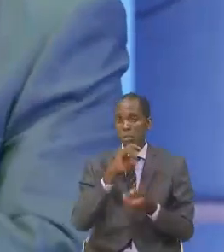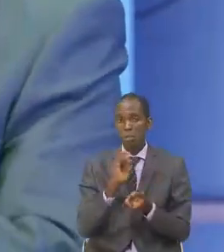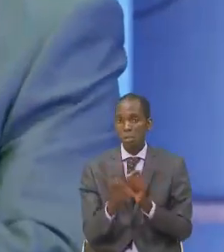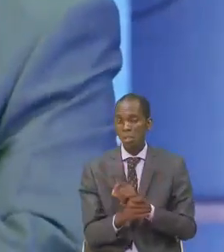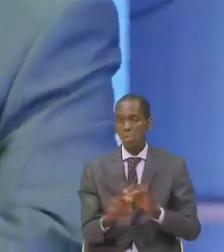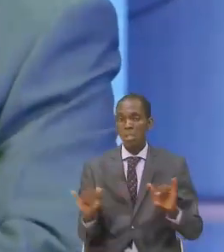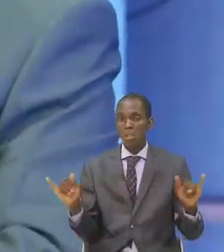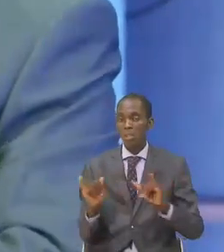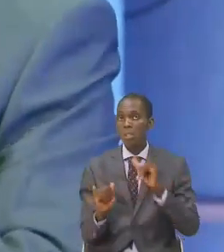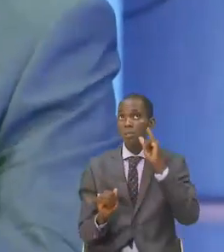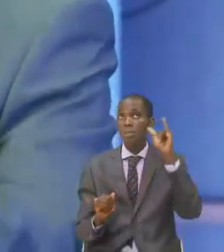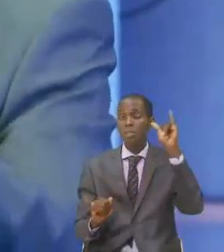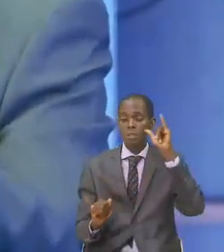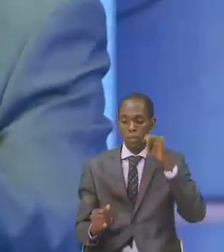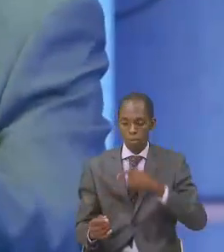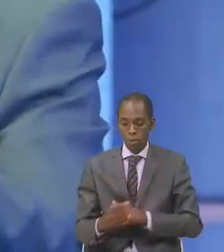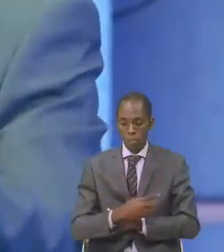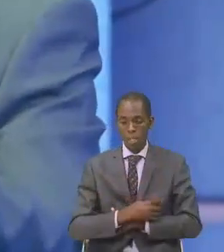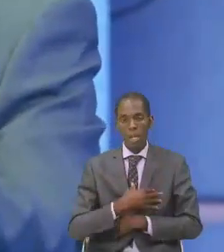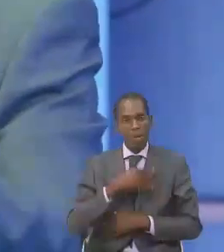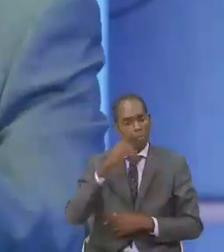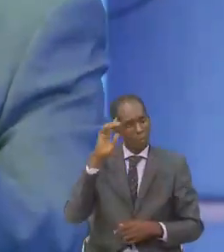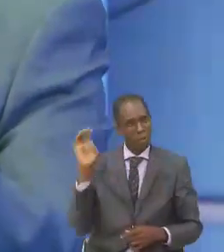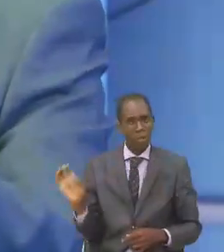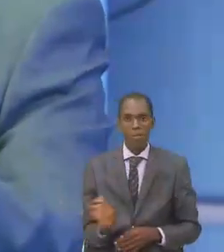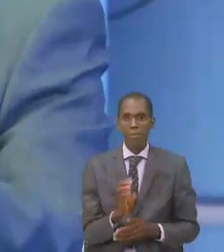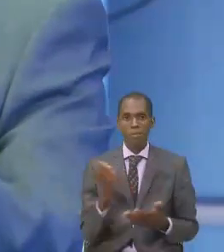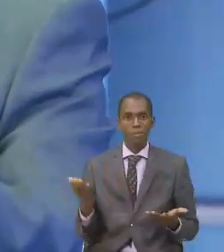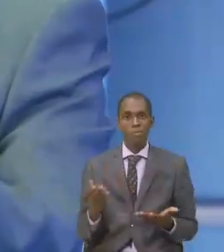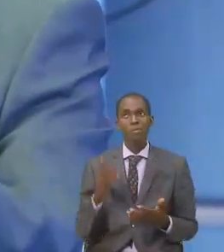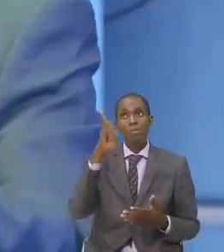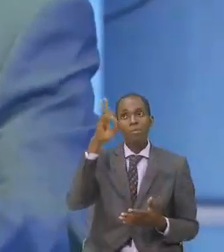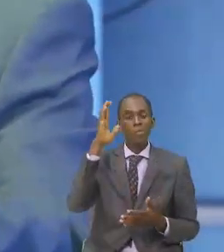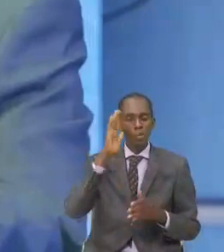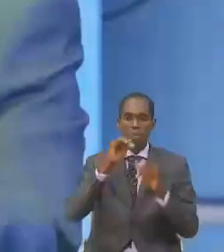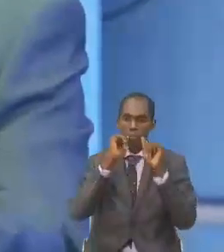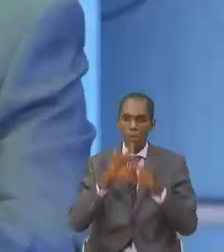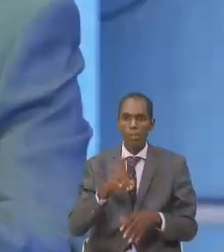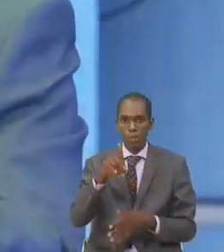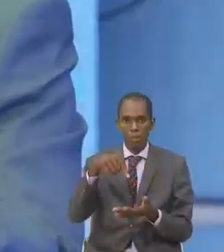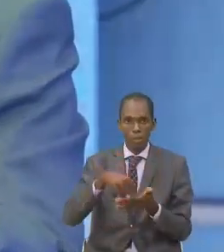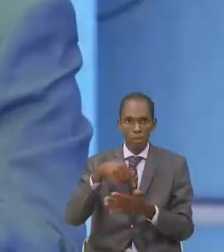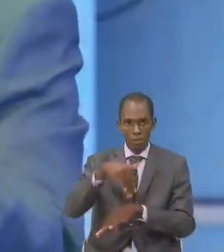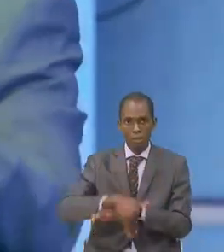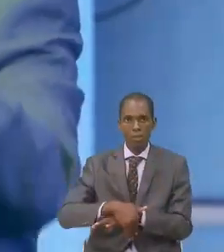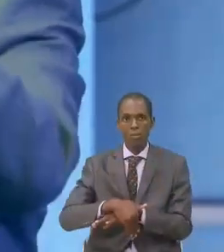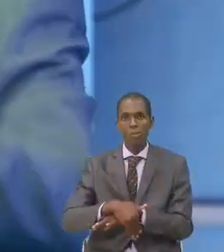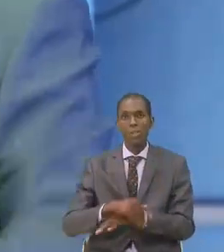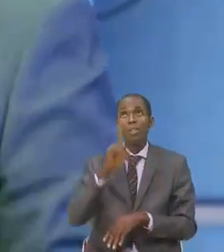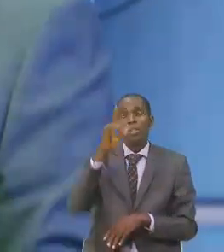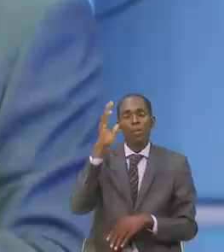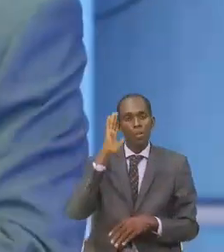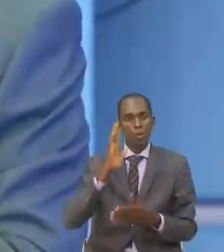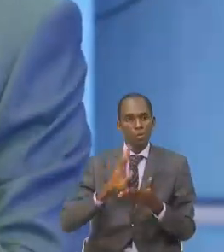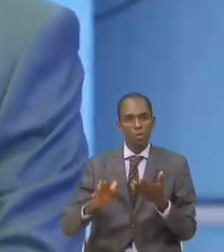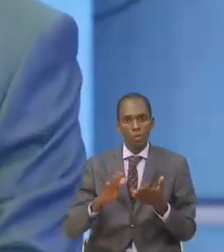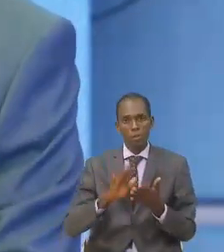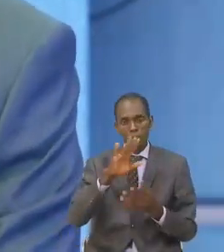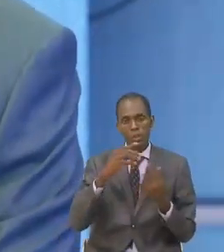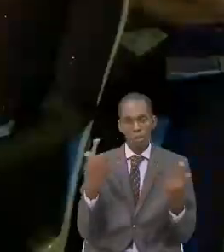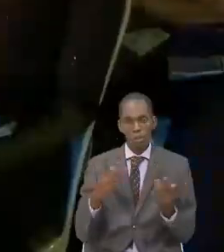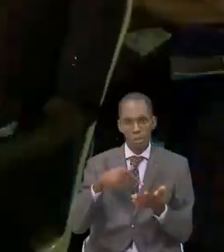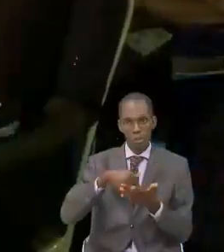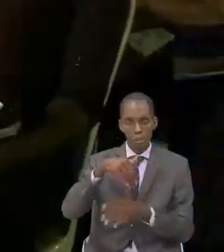he does that every time. He has not changed. The same yesterday and today and forever. He will bless